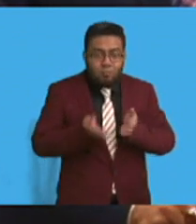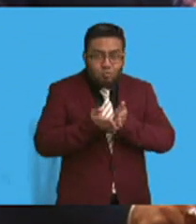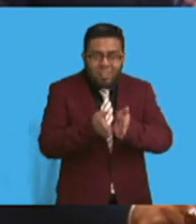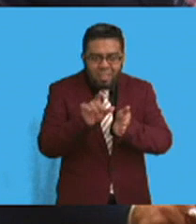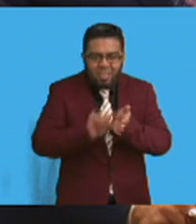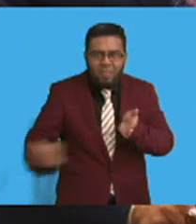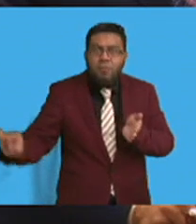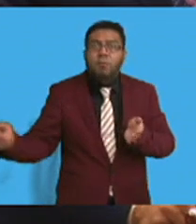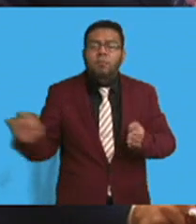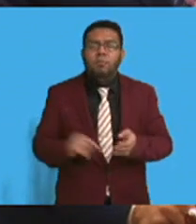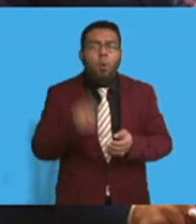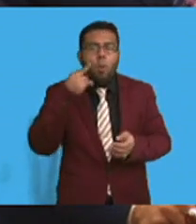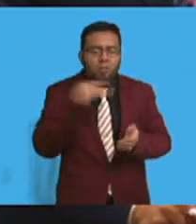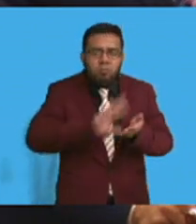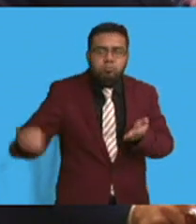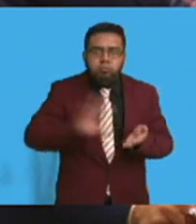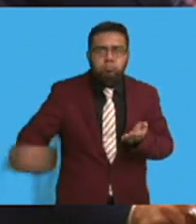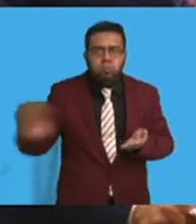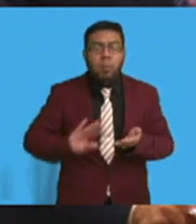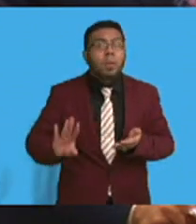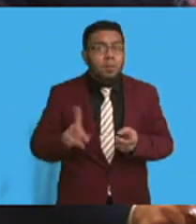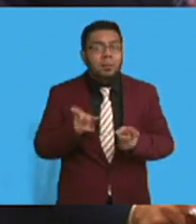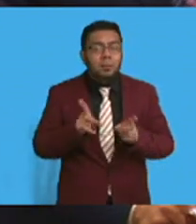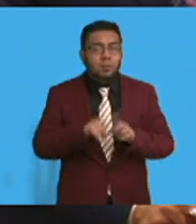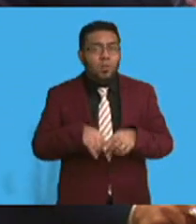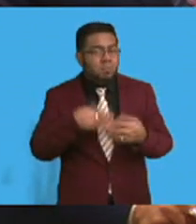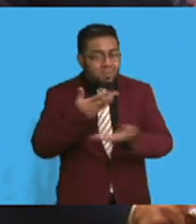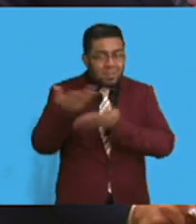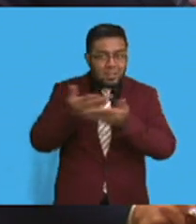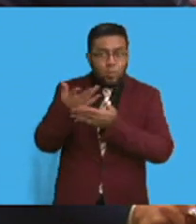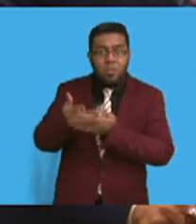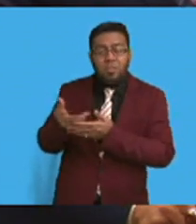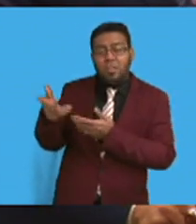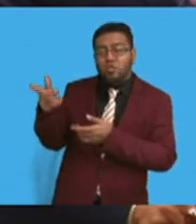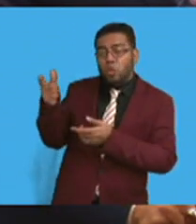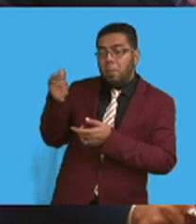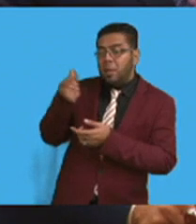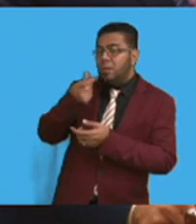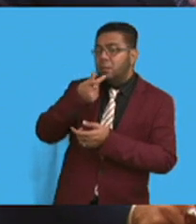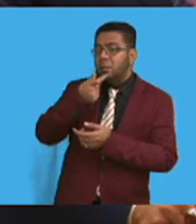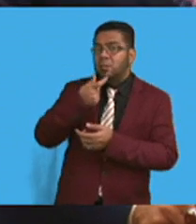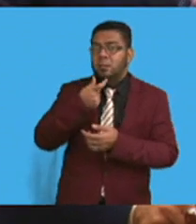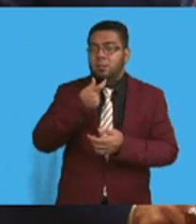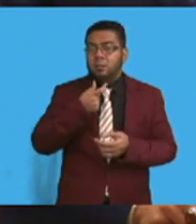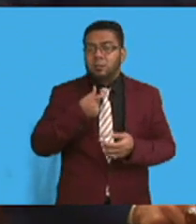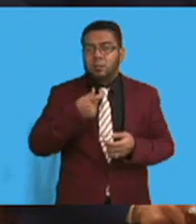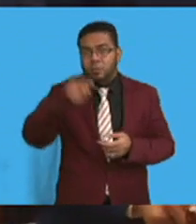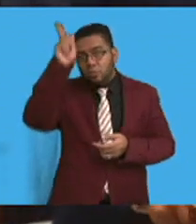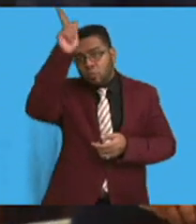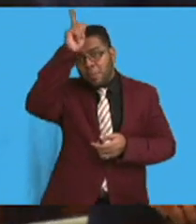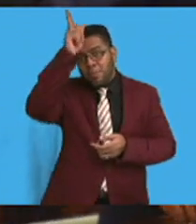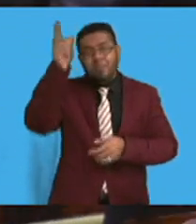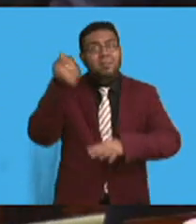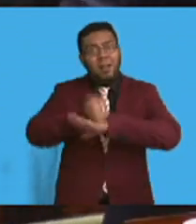communities. On the margins of COP23, we began discussions with the German government to bring in expertise to take a hard look at the way we're